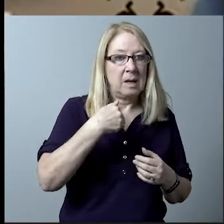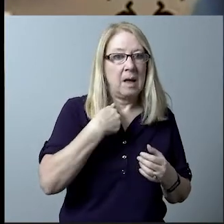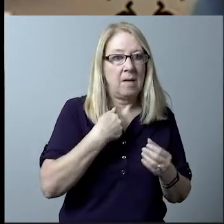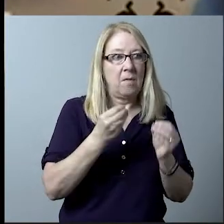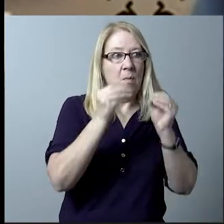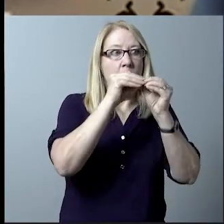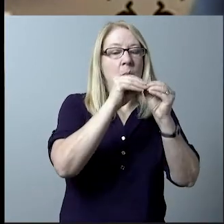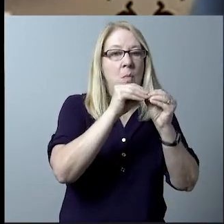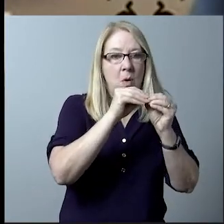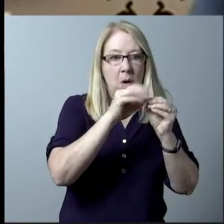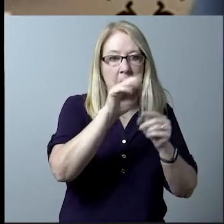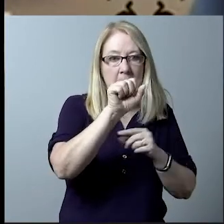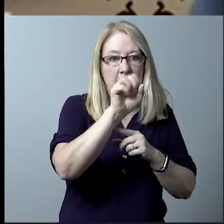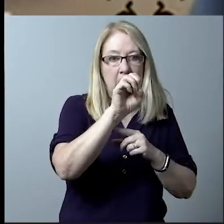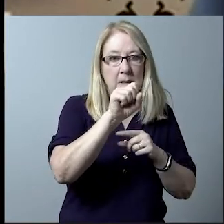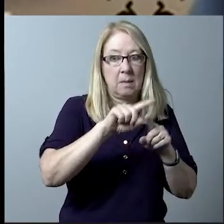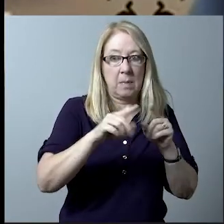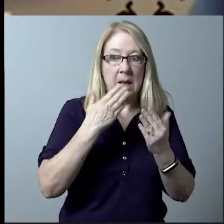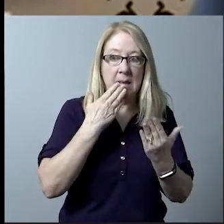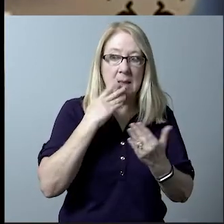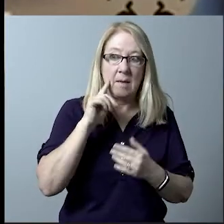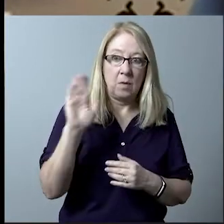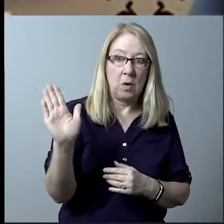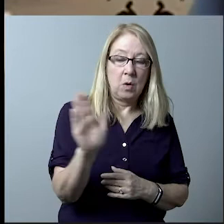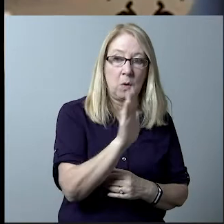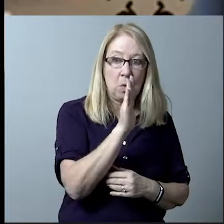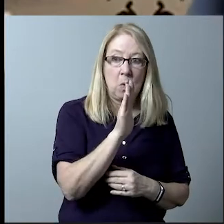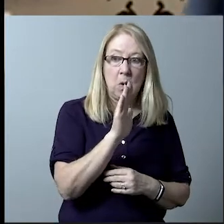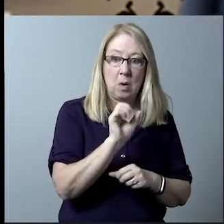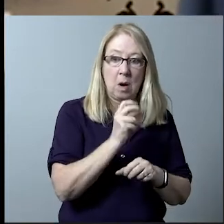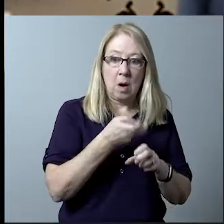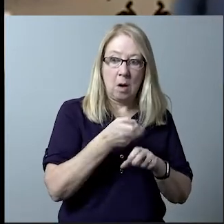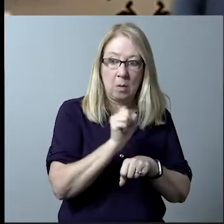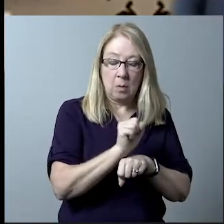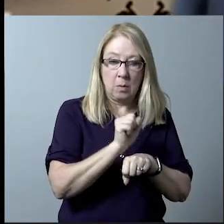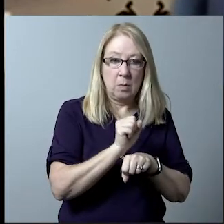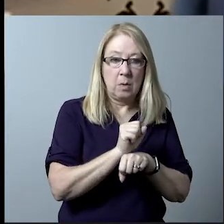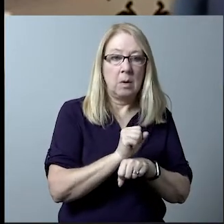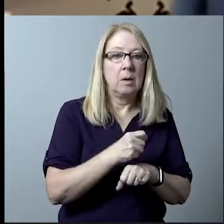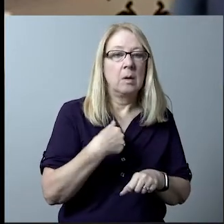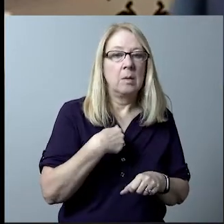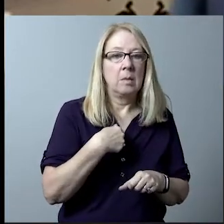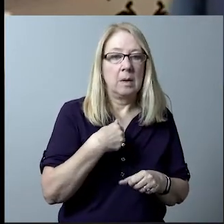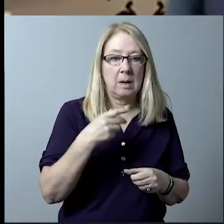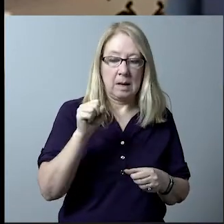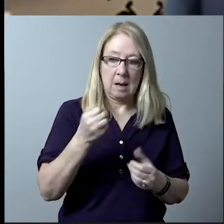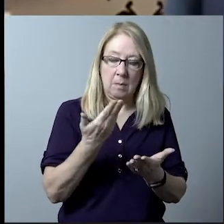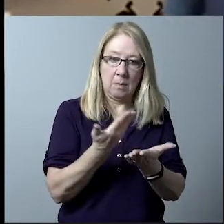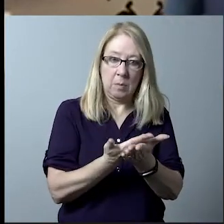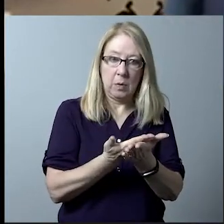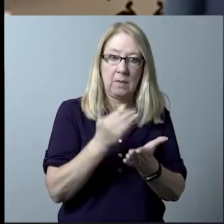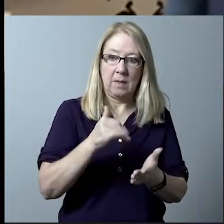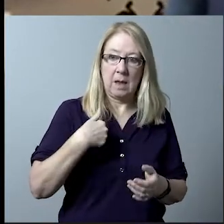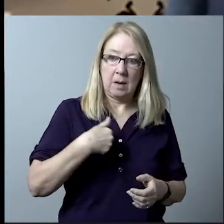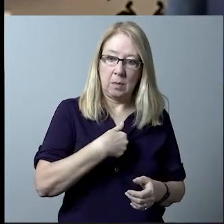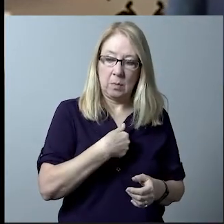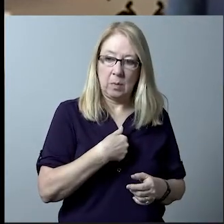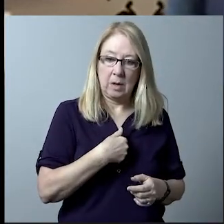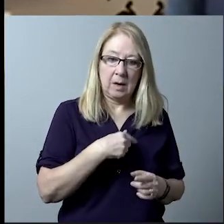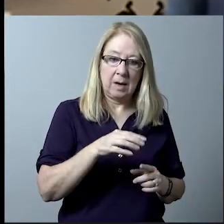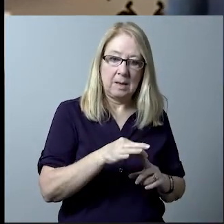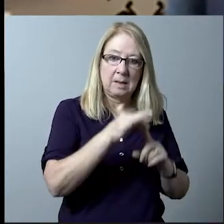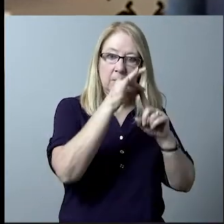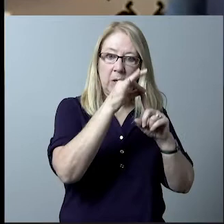positive cases, but thanks to your tireless efforts, we're defying the odds. We have the chance to